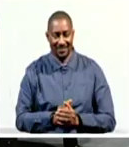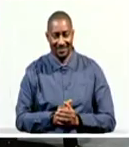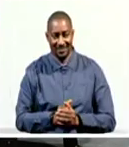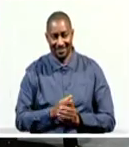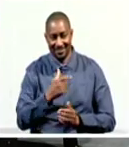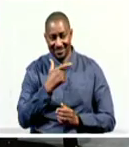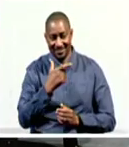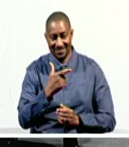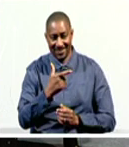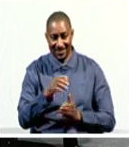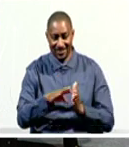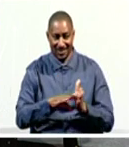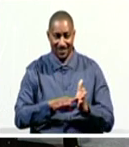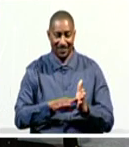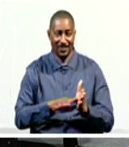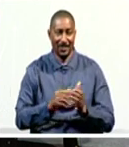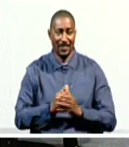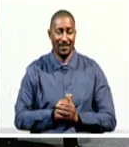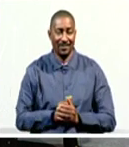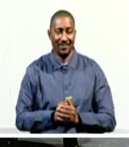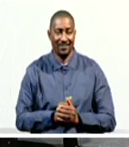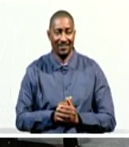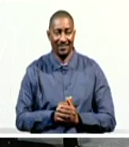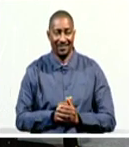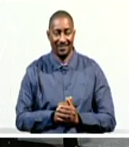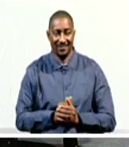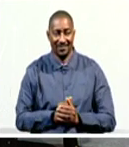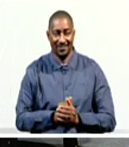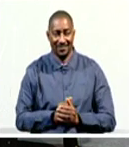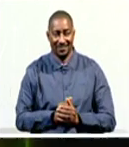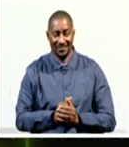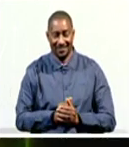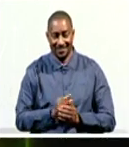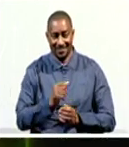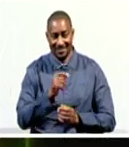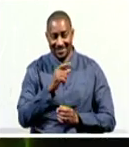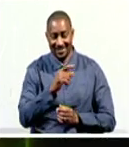Thank you so much for being here. Well,